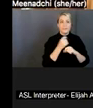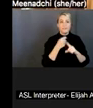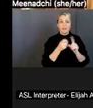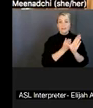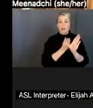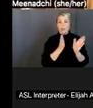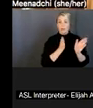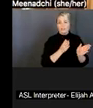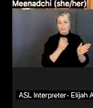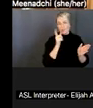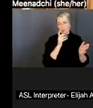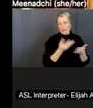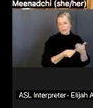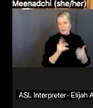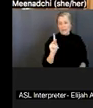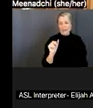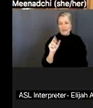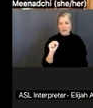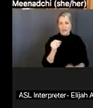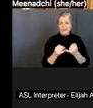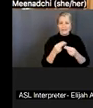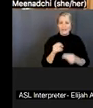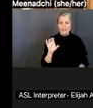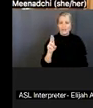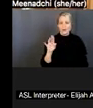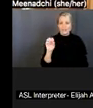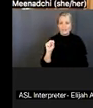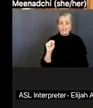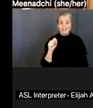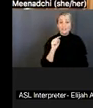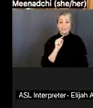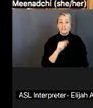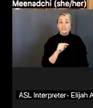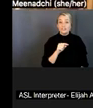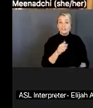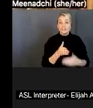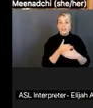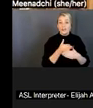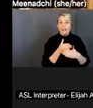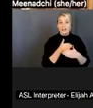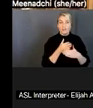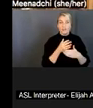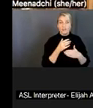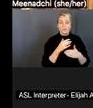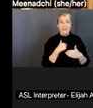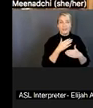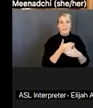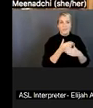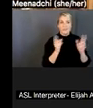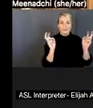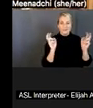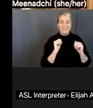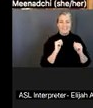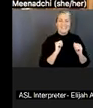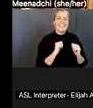psychologist who's passed away, Karen Purvis. And she has shared, and it's actually, I'm going to share the quote thing,